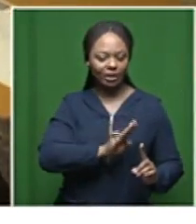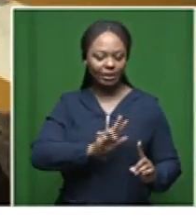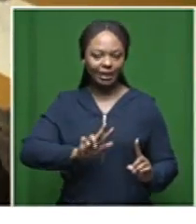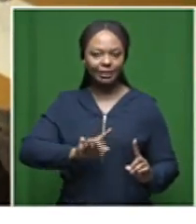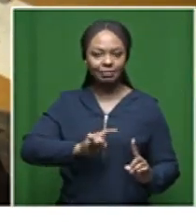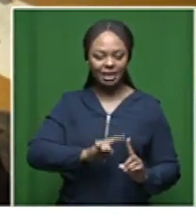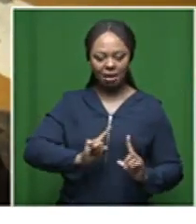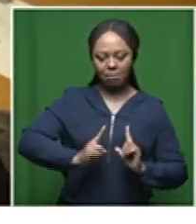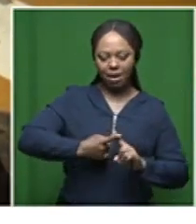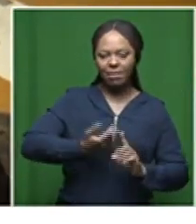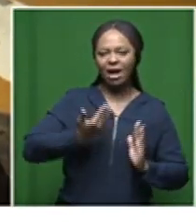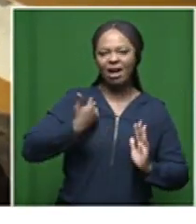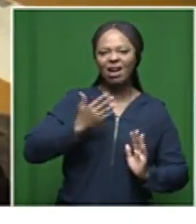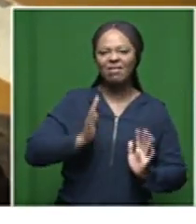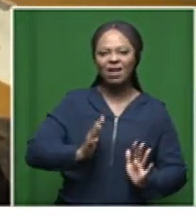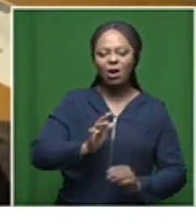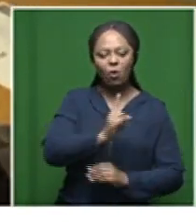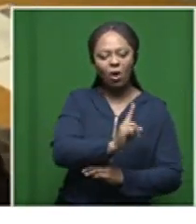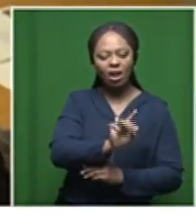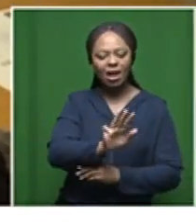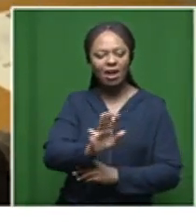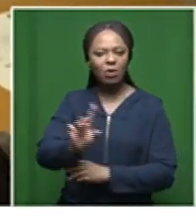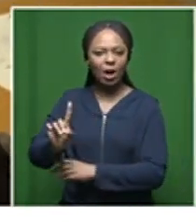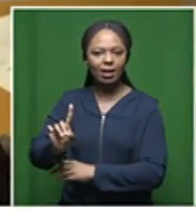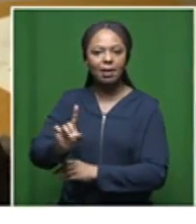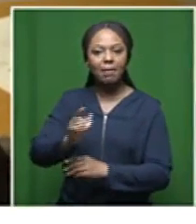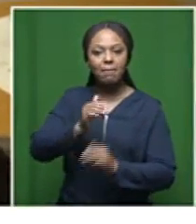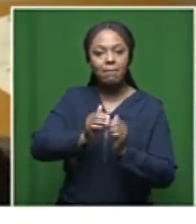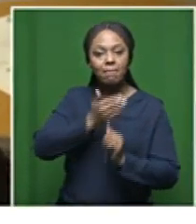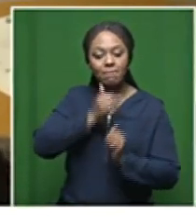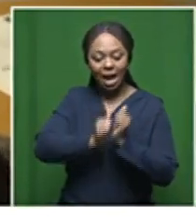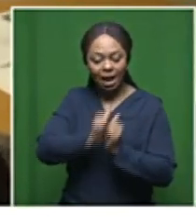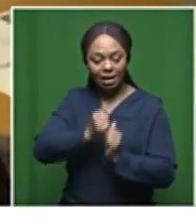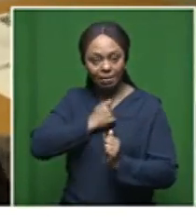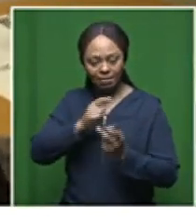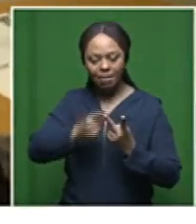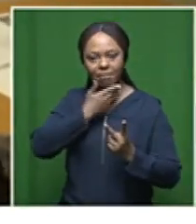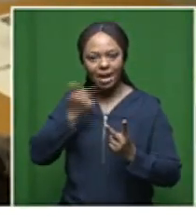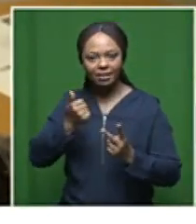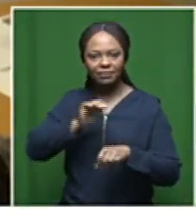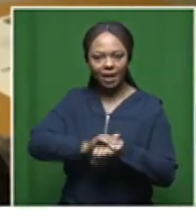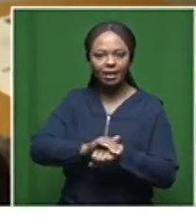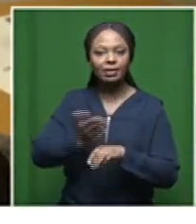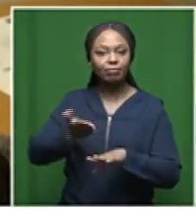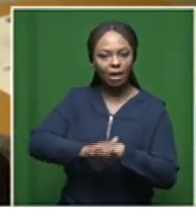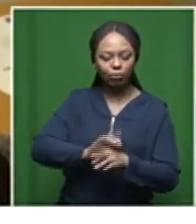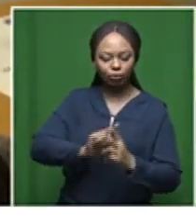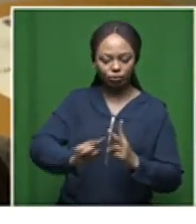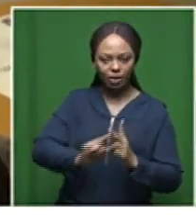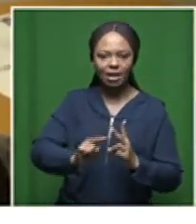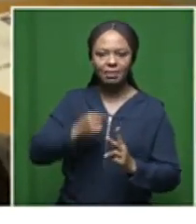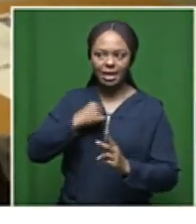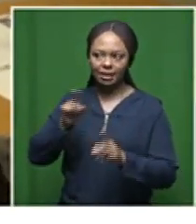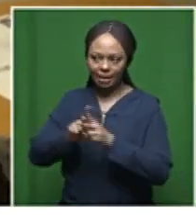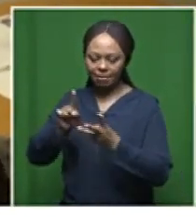an accident in 1991 in which I lost my brother and my best friend. I also needed a blood transfusion. So when I left school,